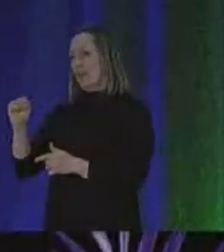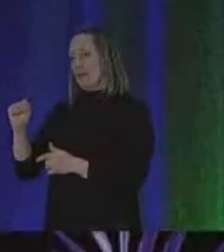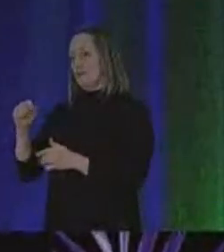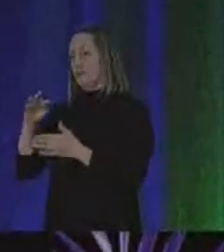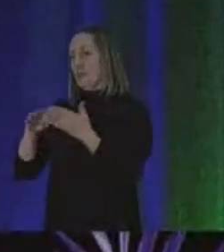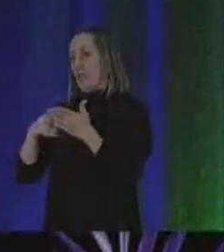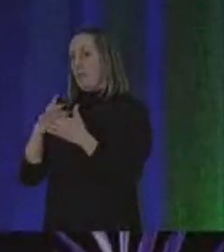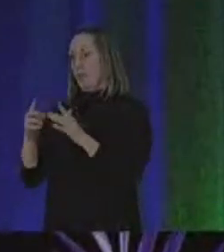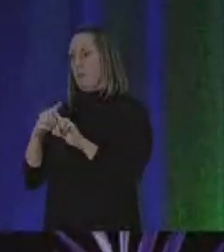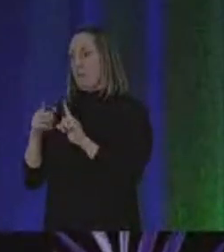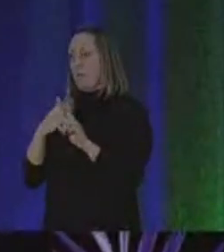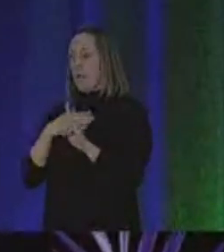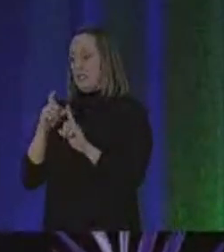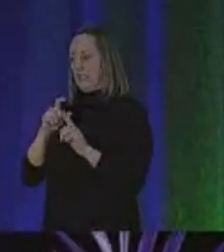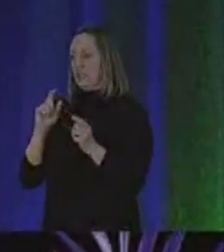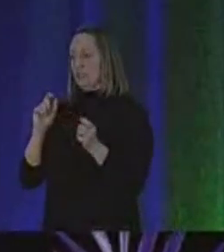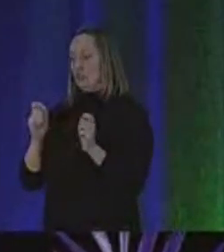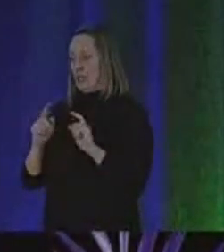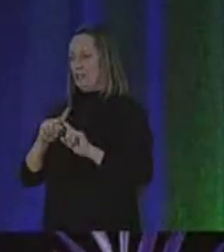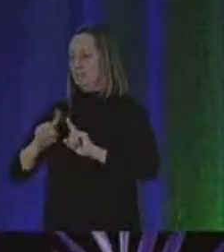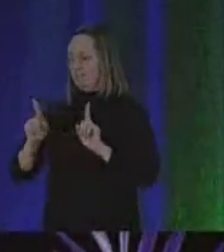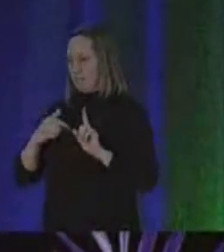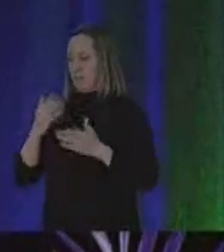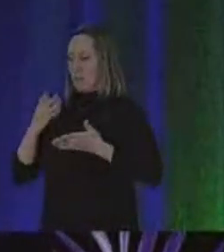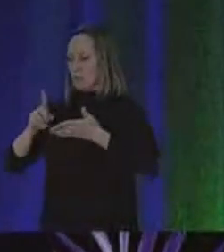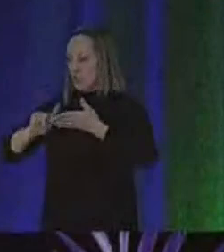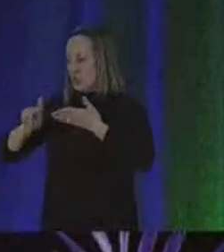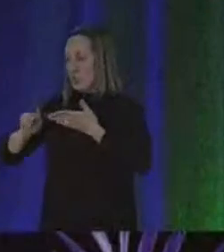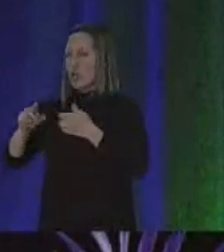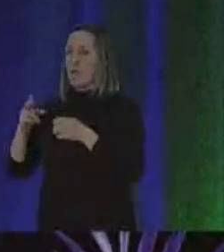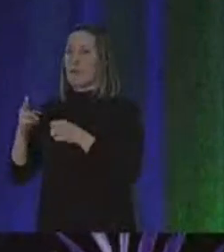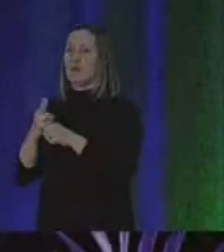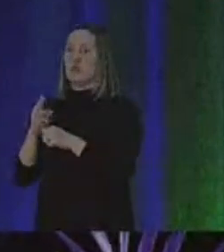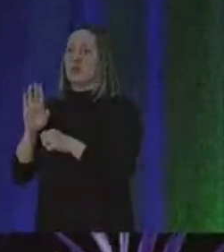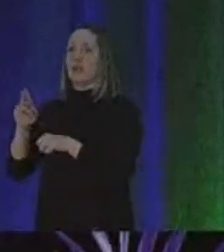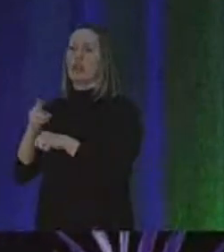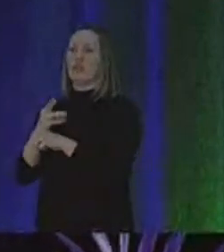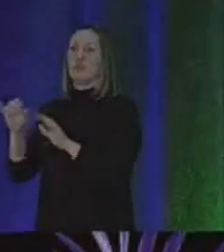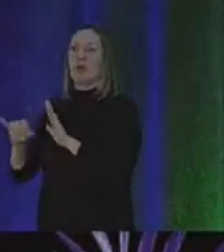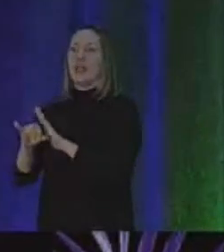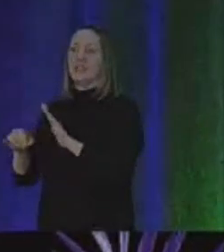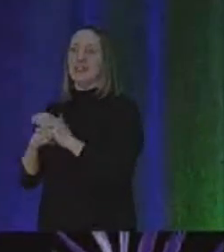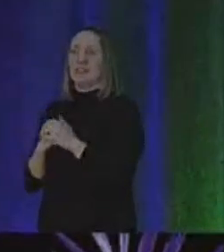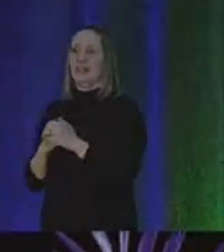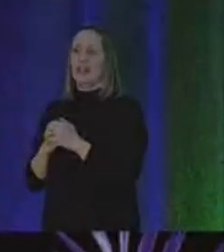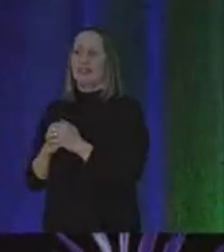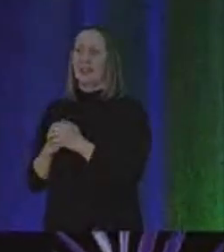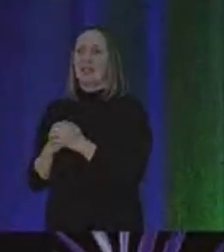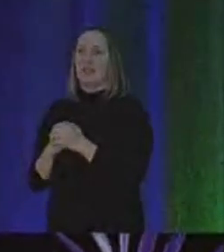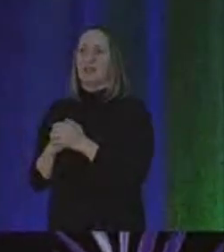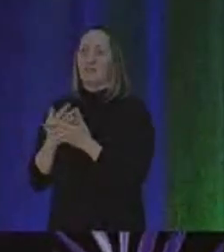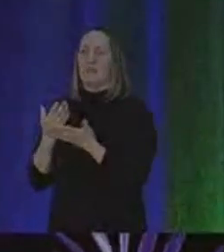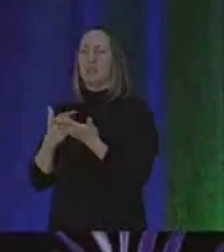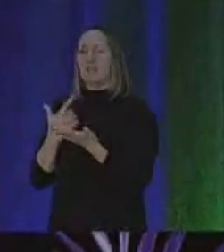my needs changed. Maybe I was looking up all of my users by their user ID. But then I realized that, you know what, I should probably look them up by address because